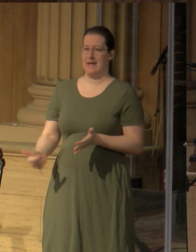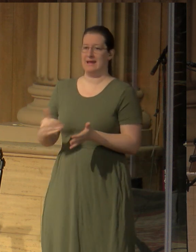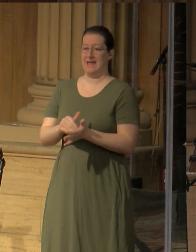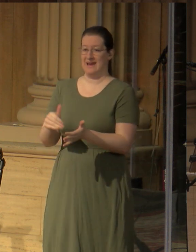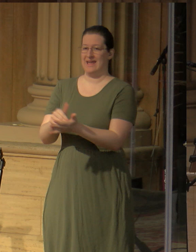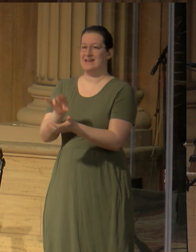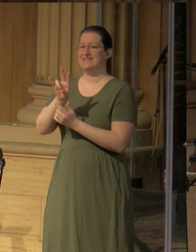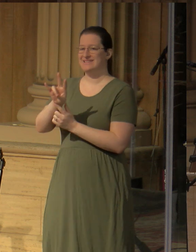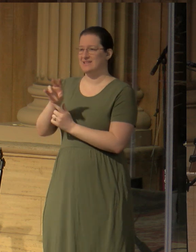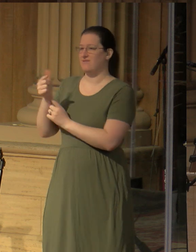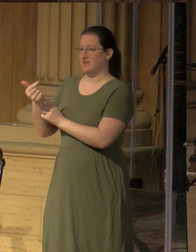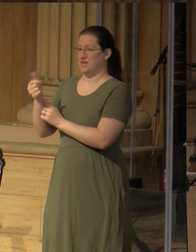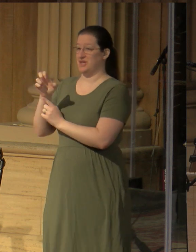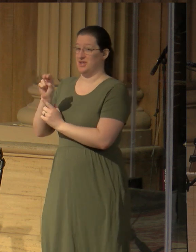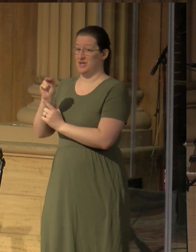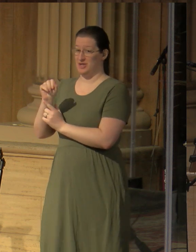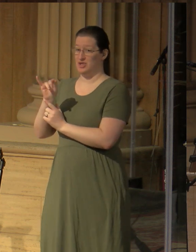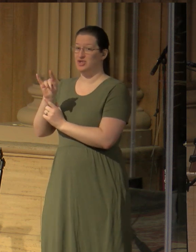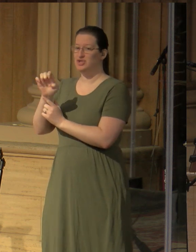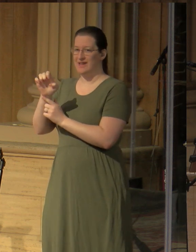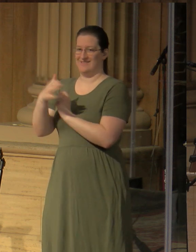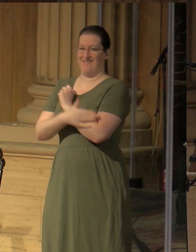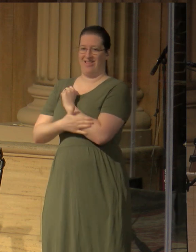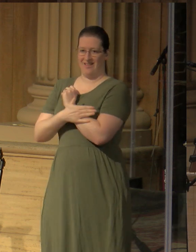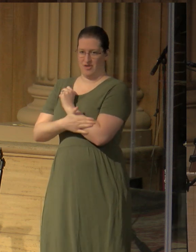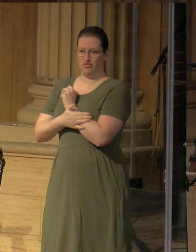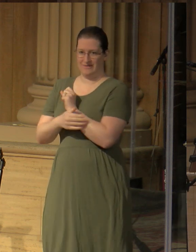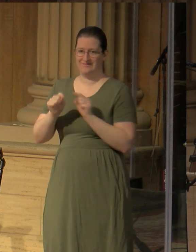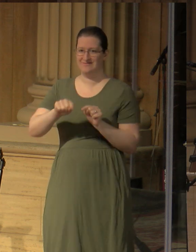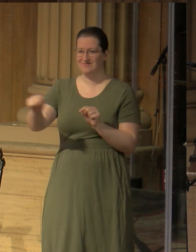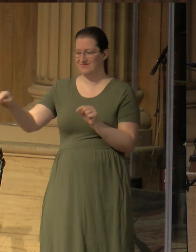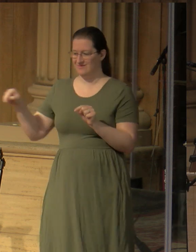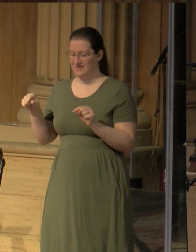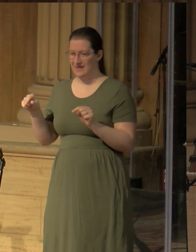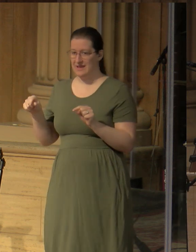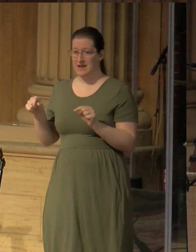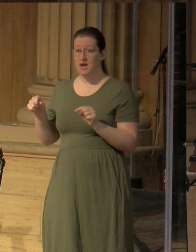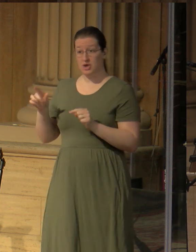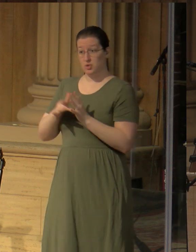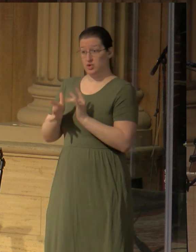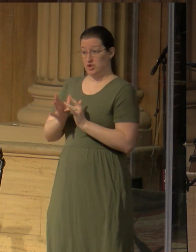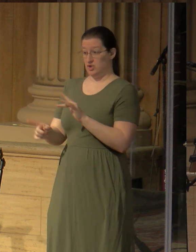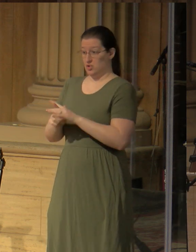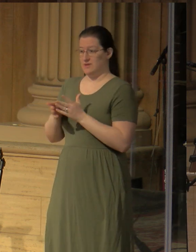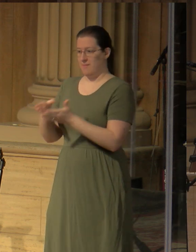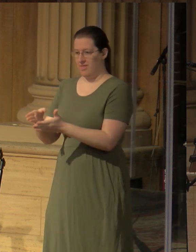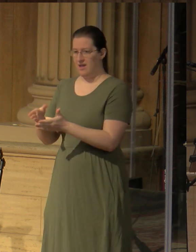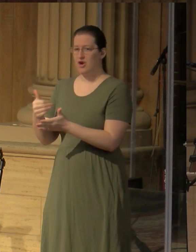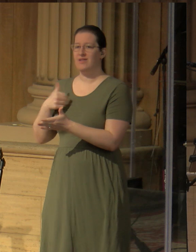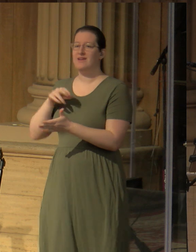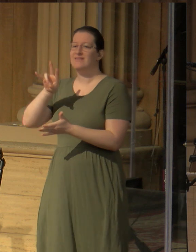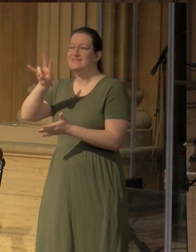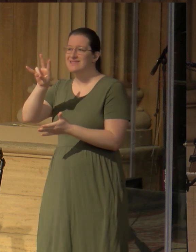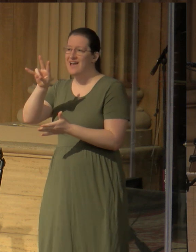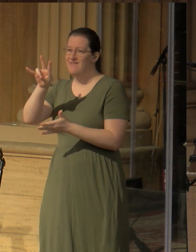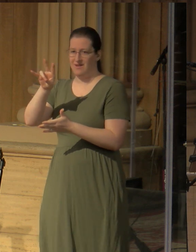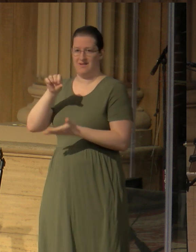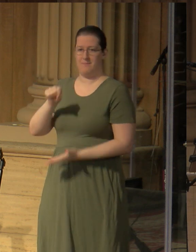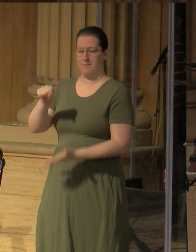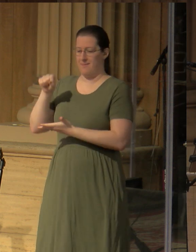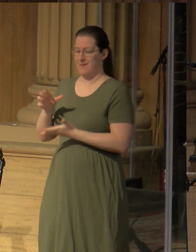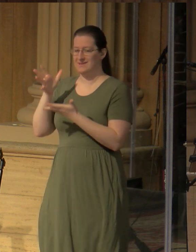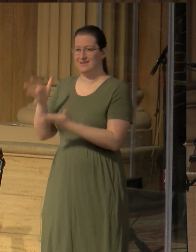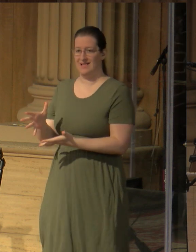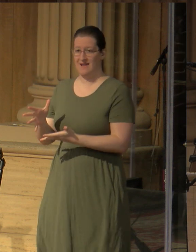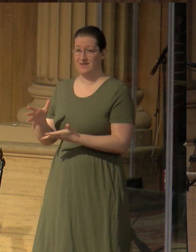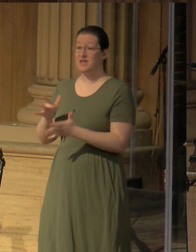pagan nations. And so Jesus goes into their territory, multiplies the loaves, and there are 7 baskets full left over, saying that Jesus is